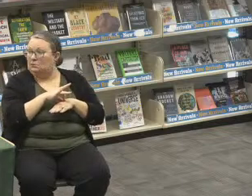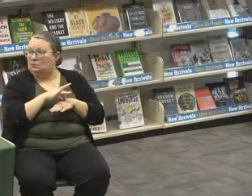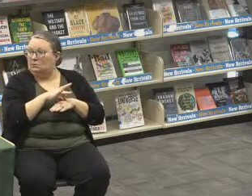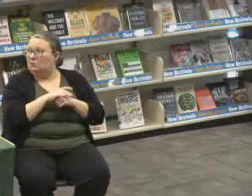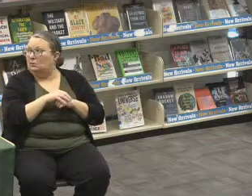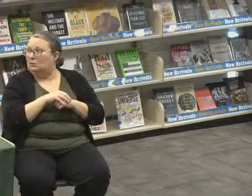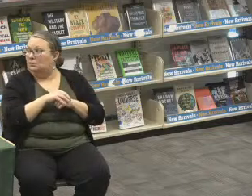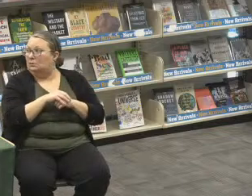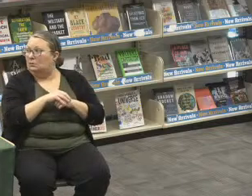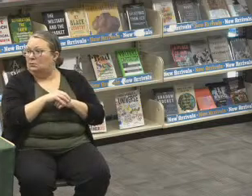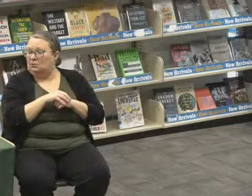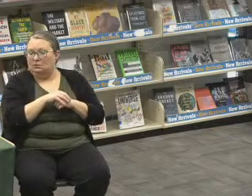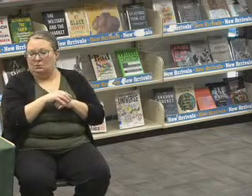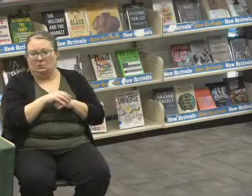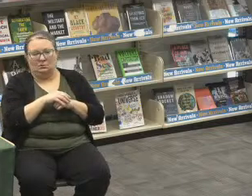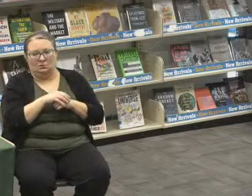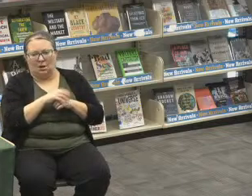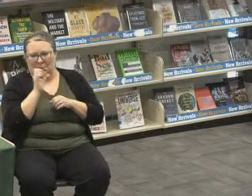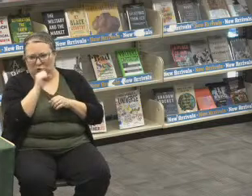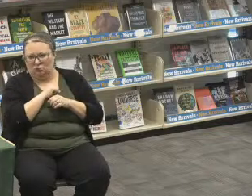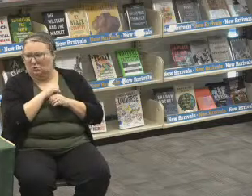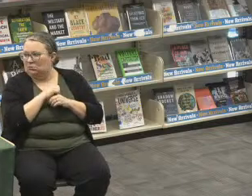I assume, just on planet Earth.